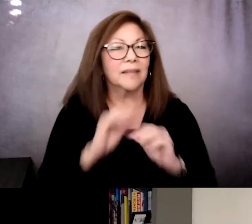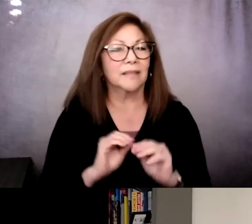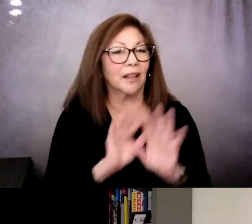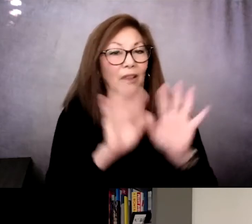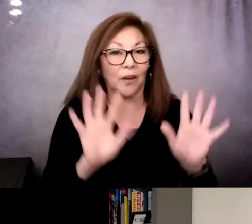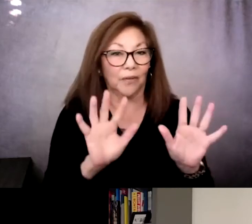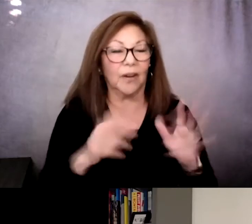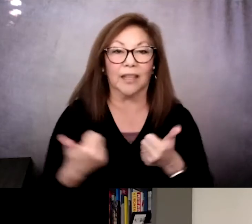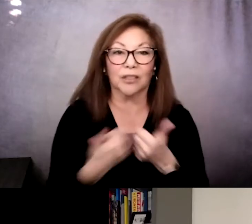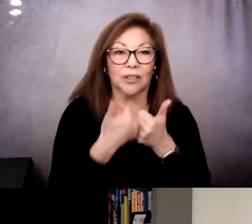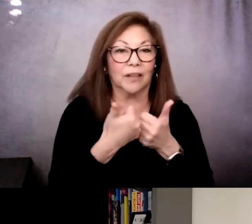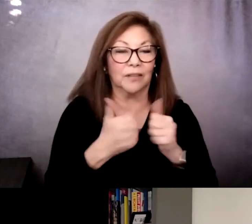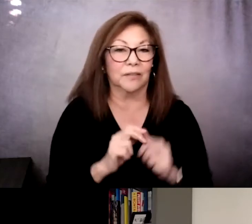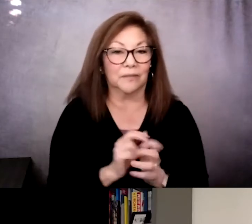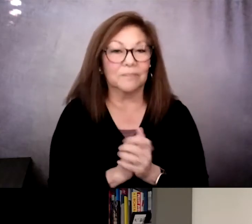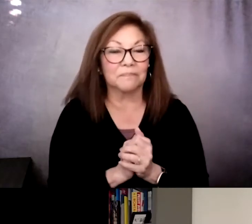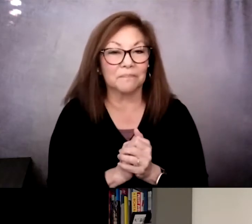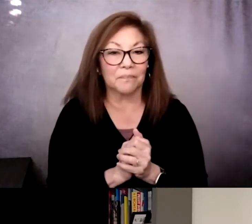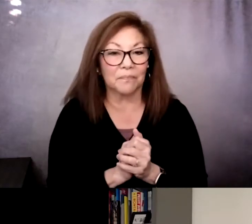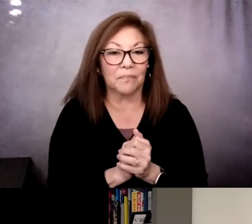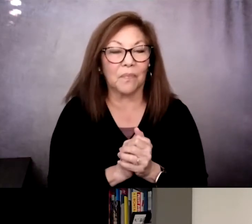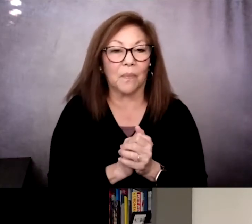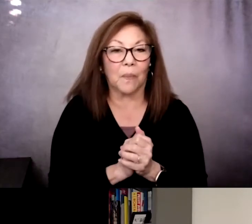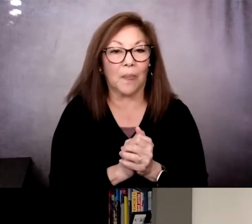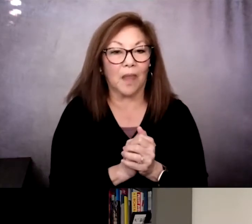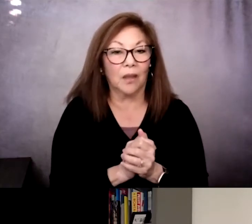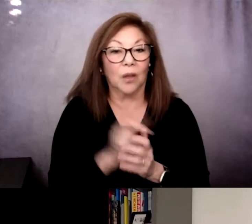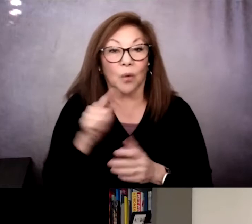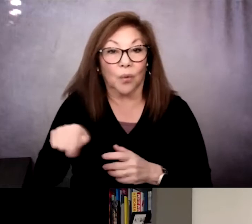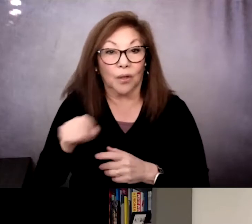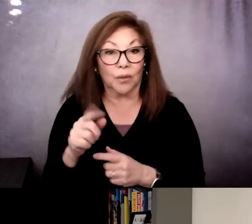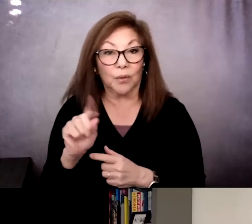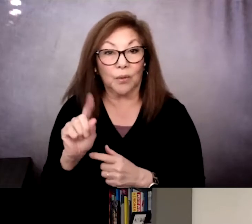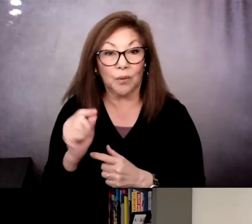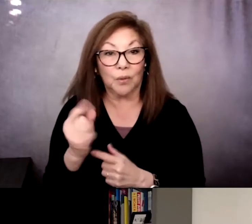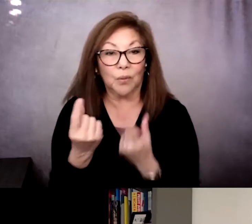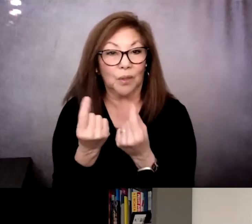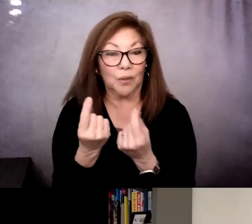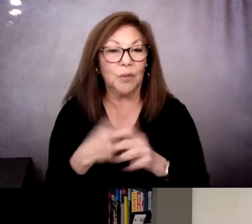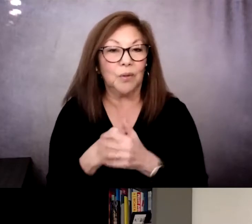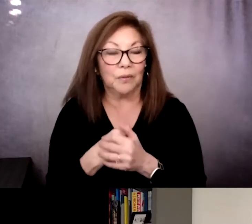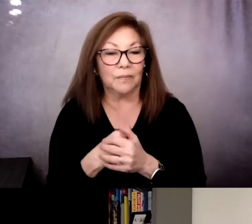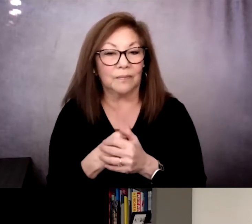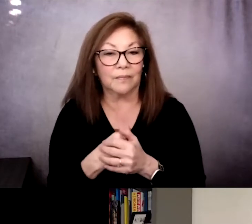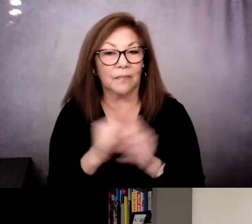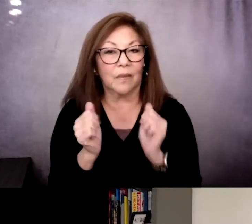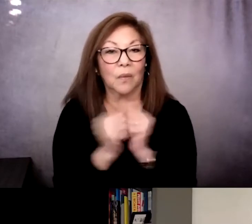and challenges, right? And what you do, Mayukh, with